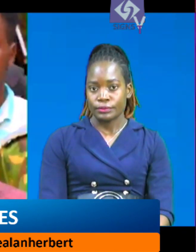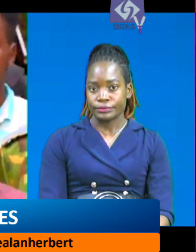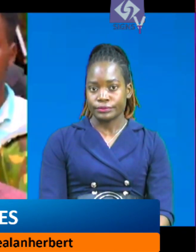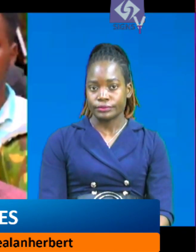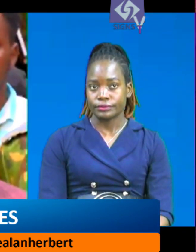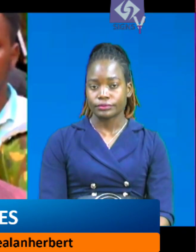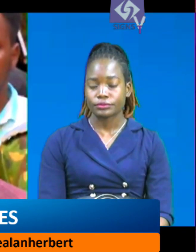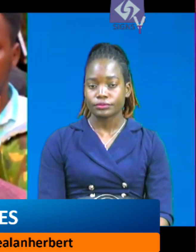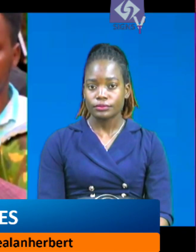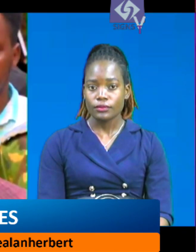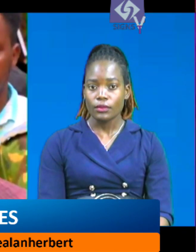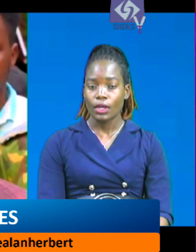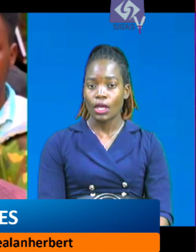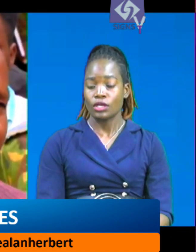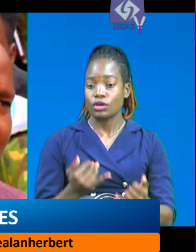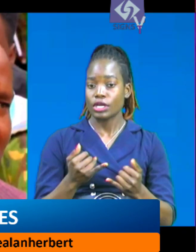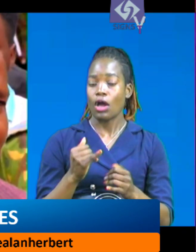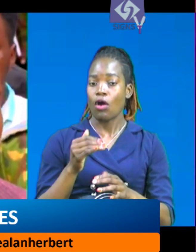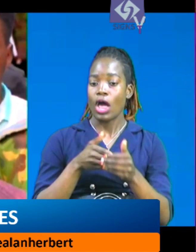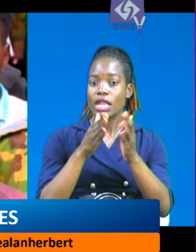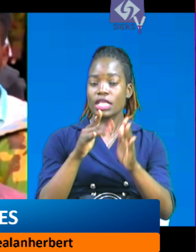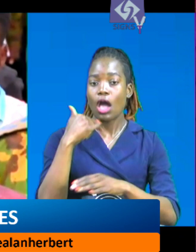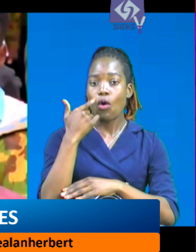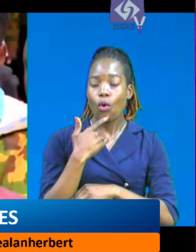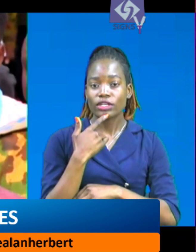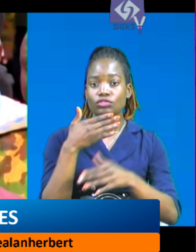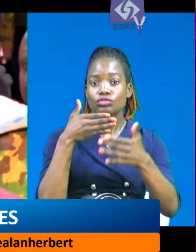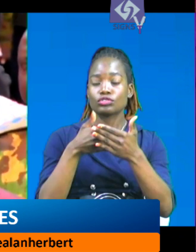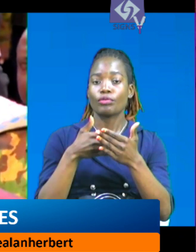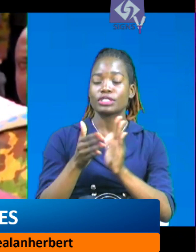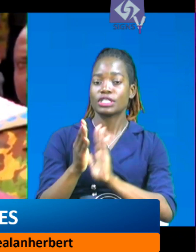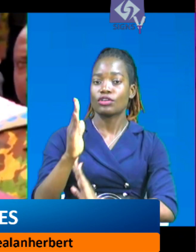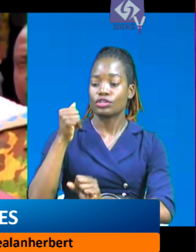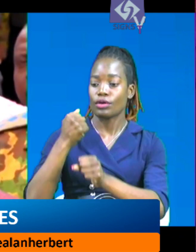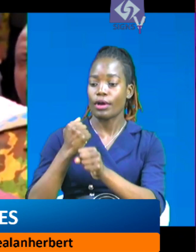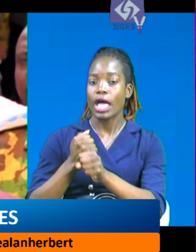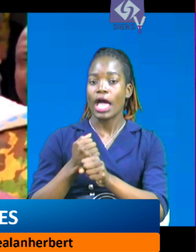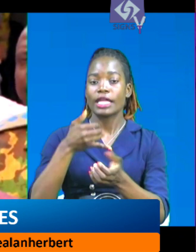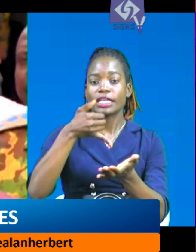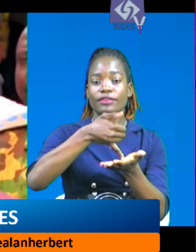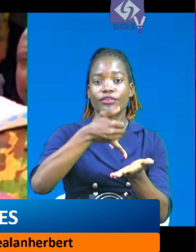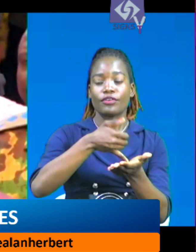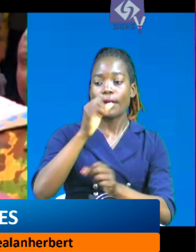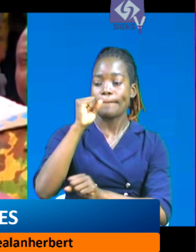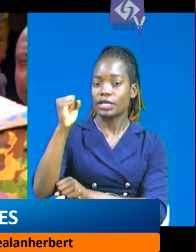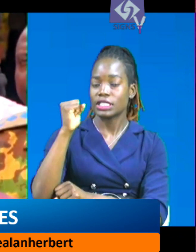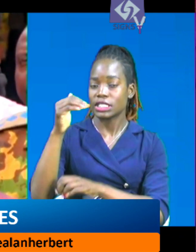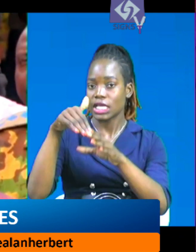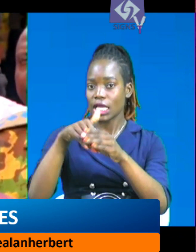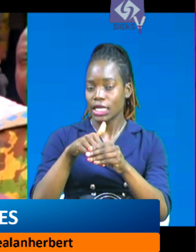Political leaders trying to interfere with security operations and bringing politics in matters